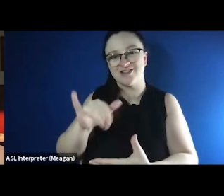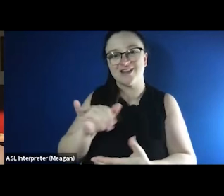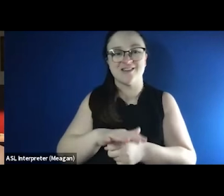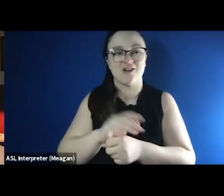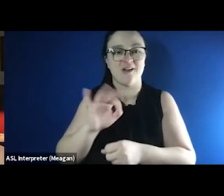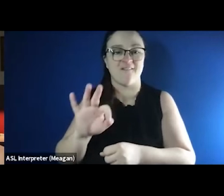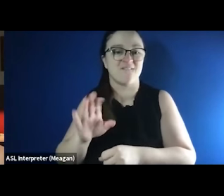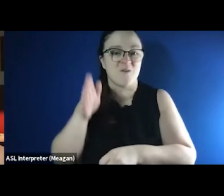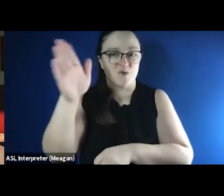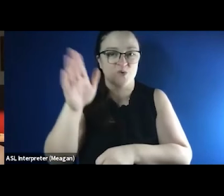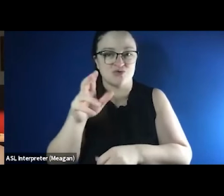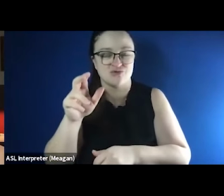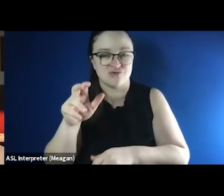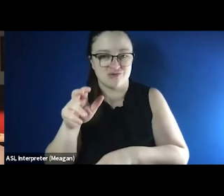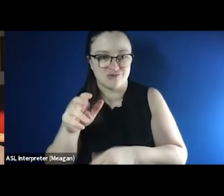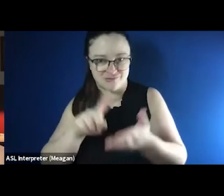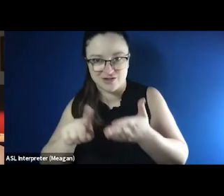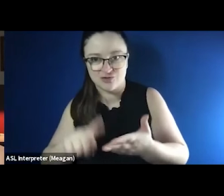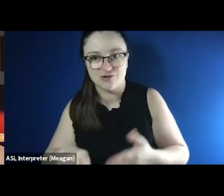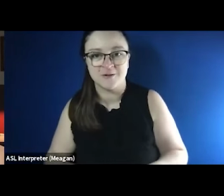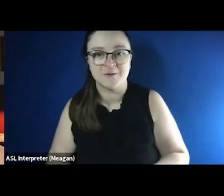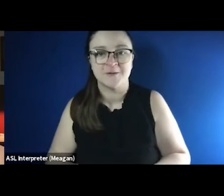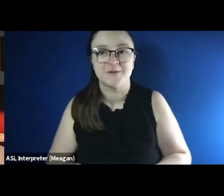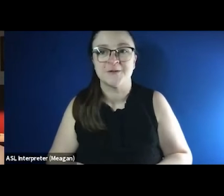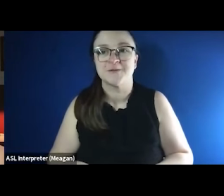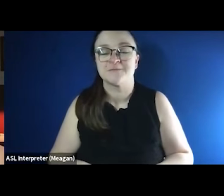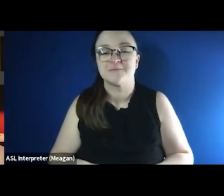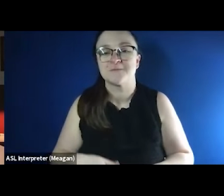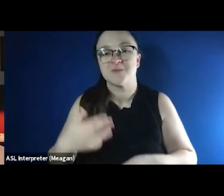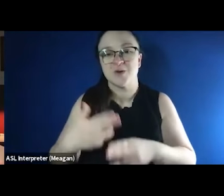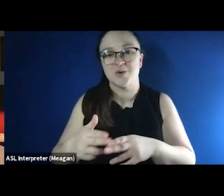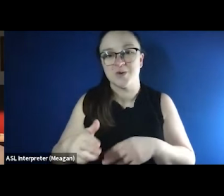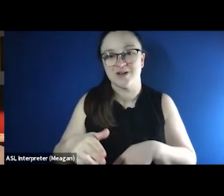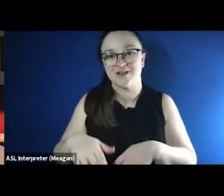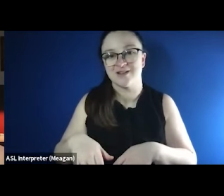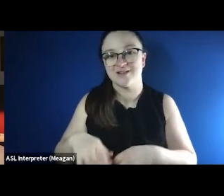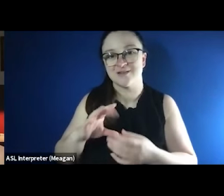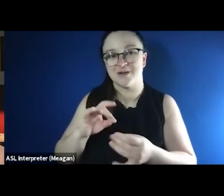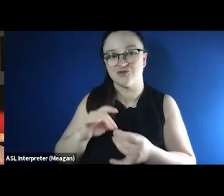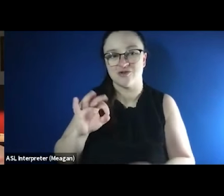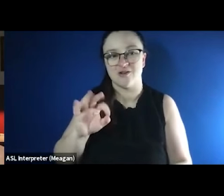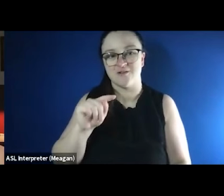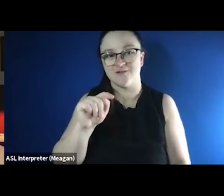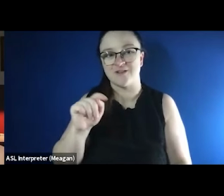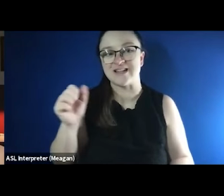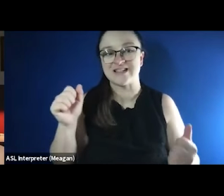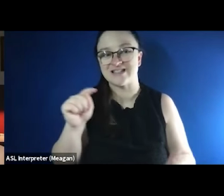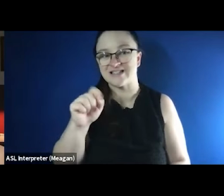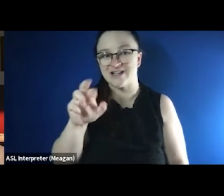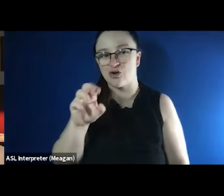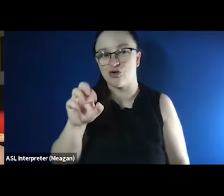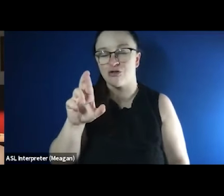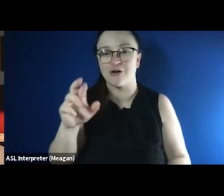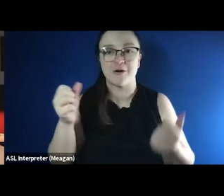exploration. Likewise, kind of a quick nod to terror management theory. So terror management theory is